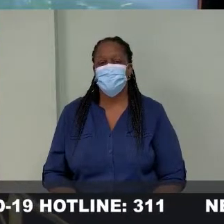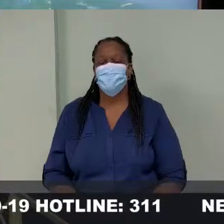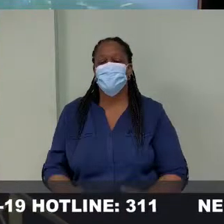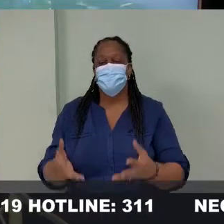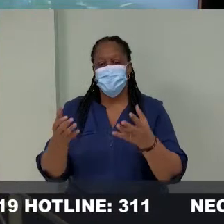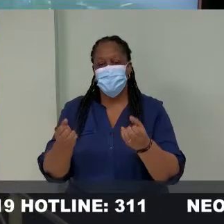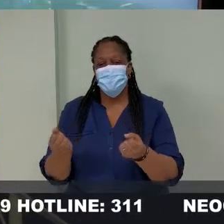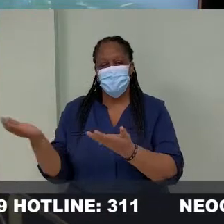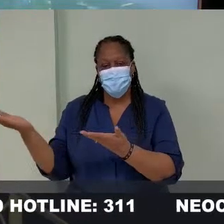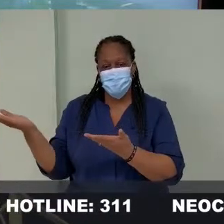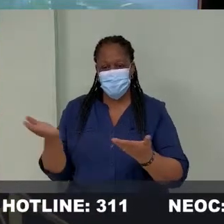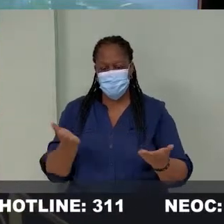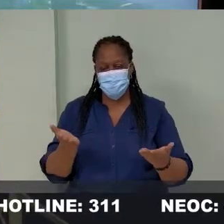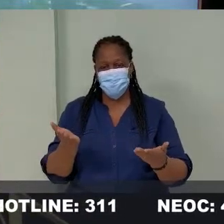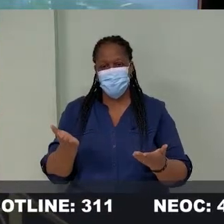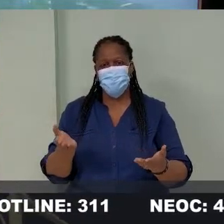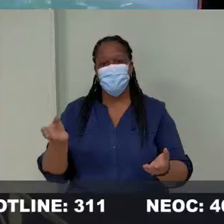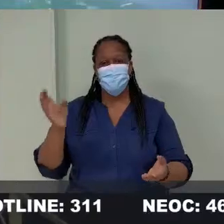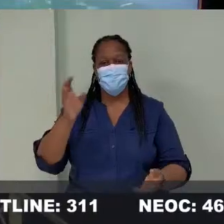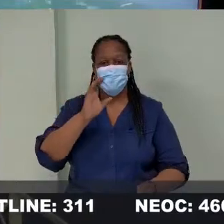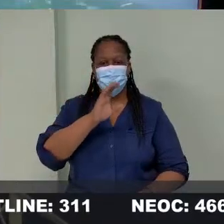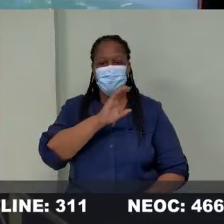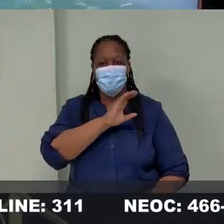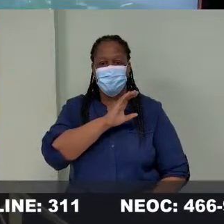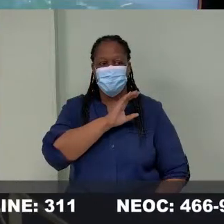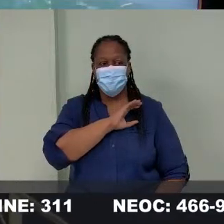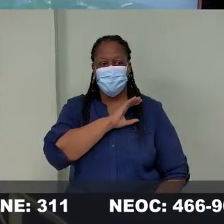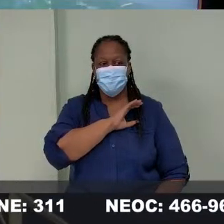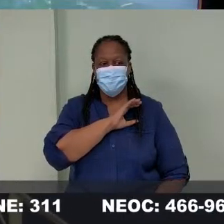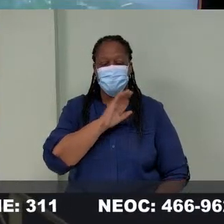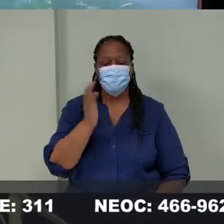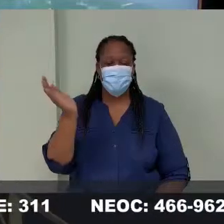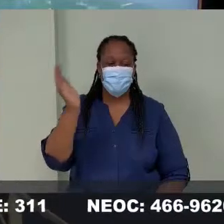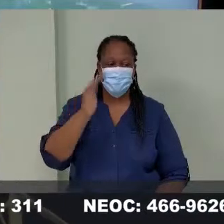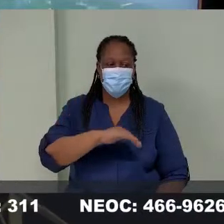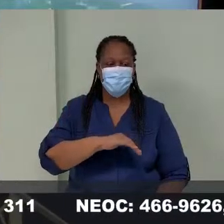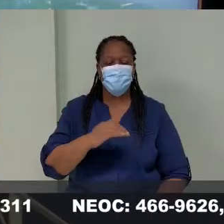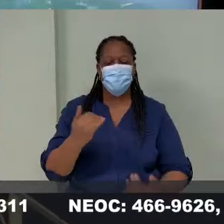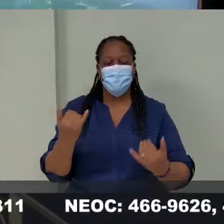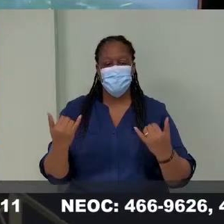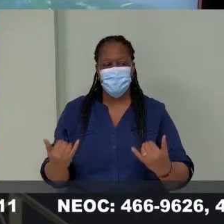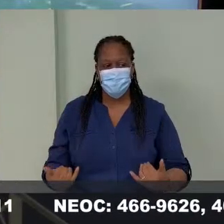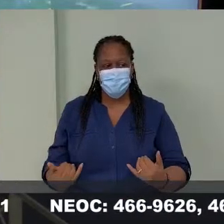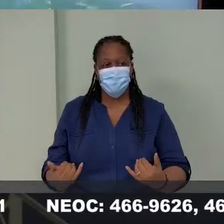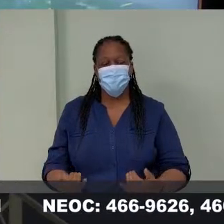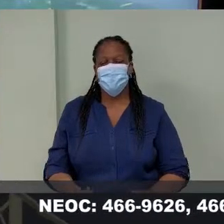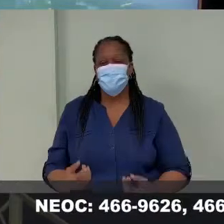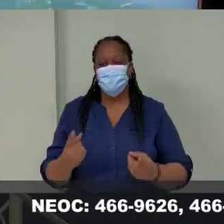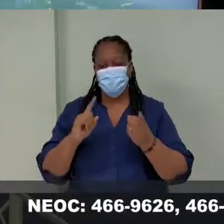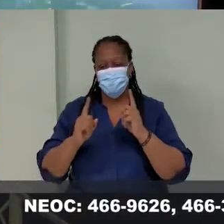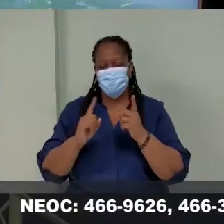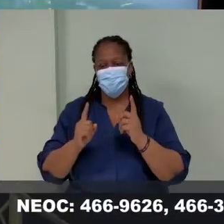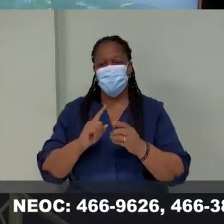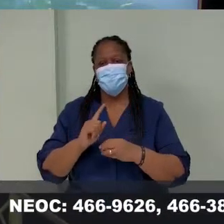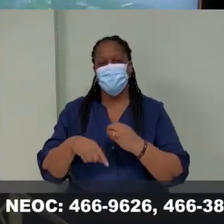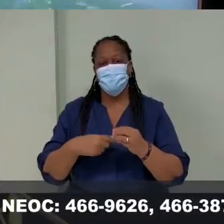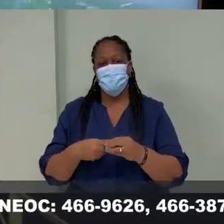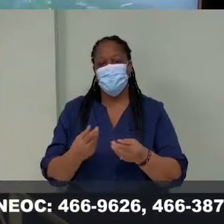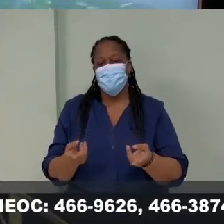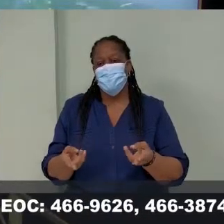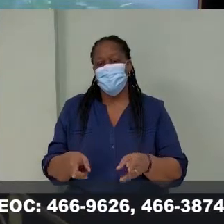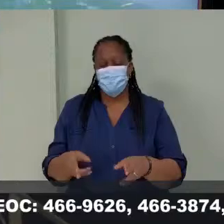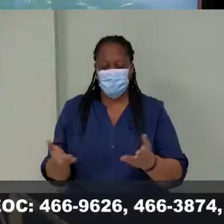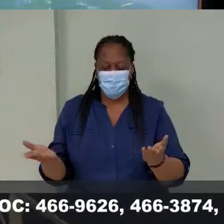invite Superintendent Cromwell Henry, the Divisional Commander for District A, to bring us his